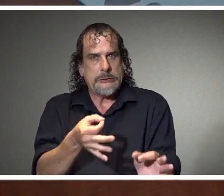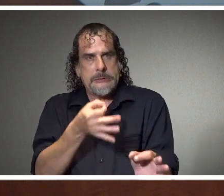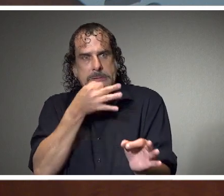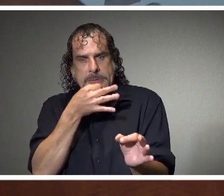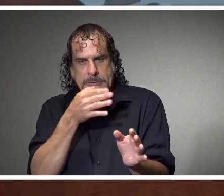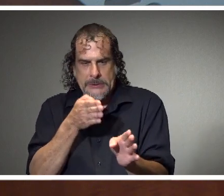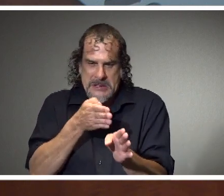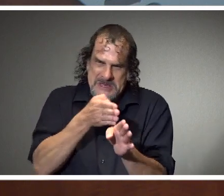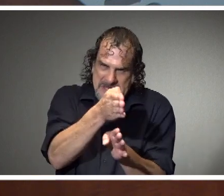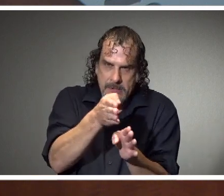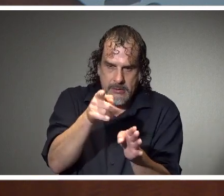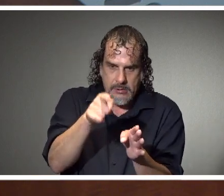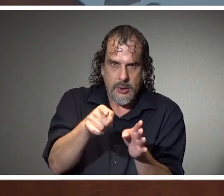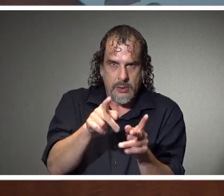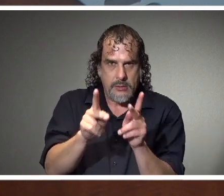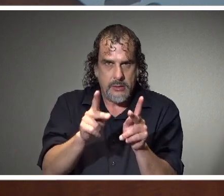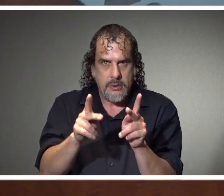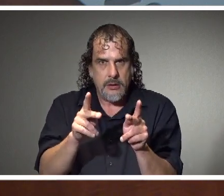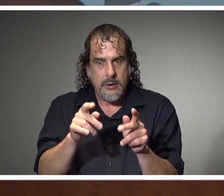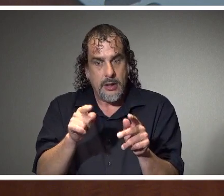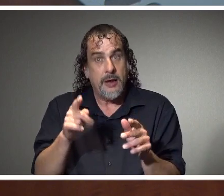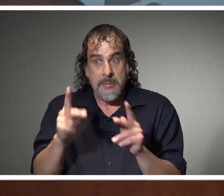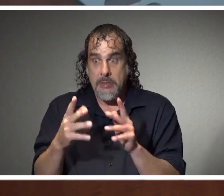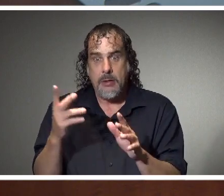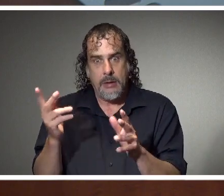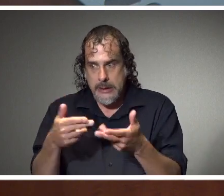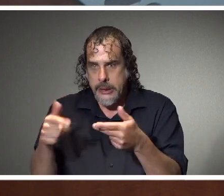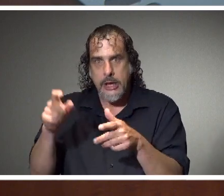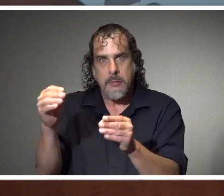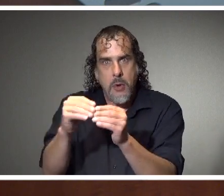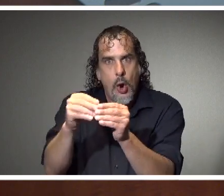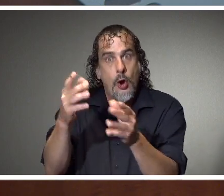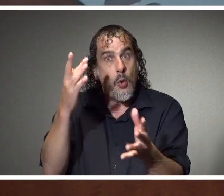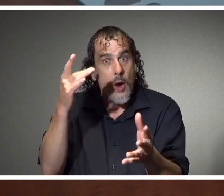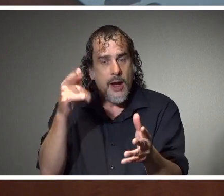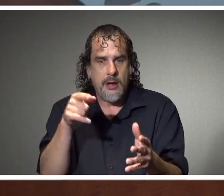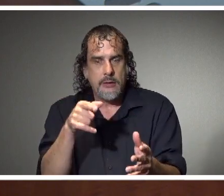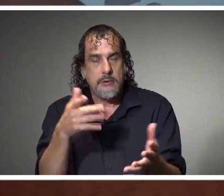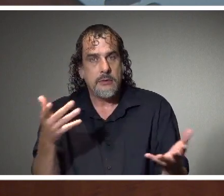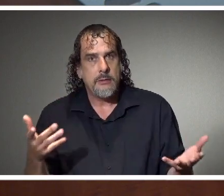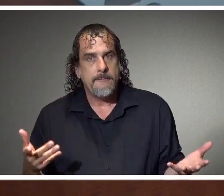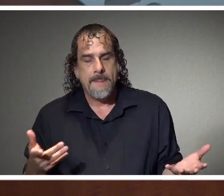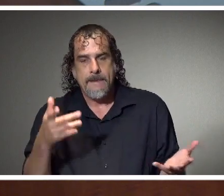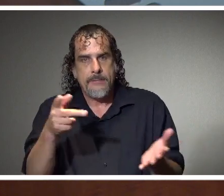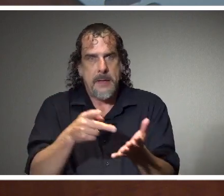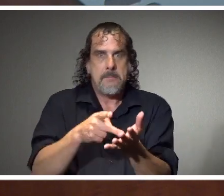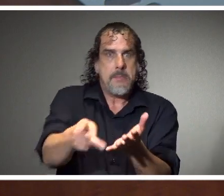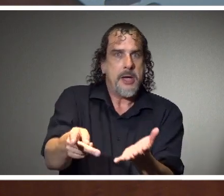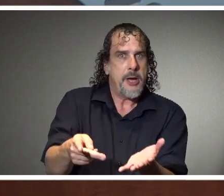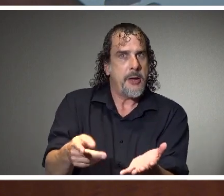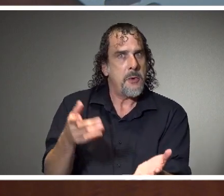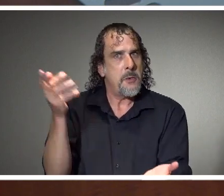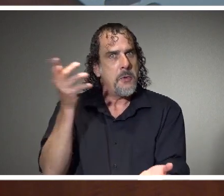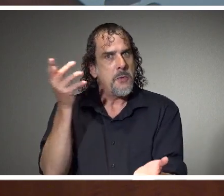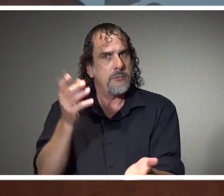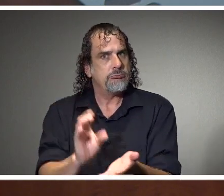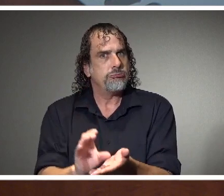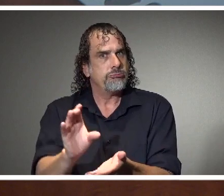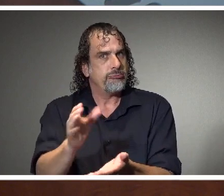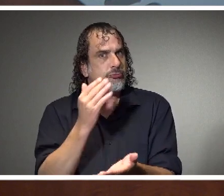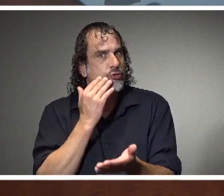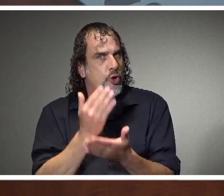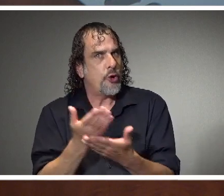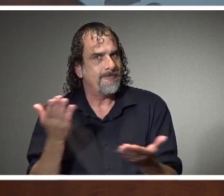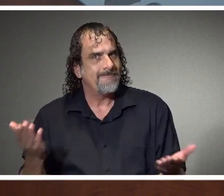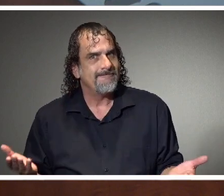skill-based occupations that are in high demand, and because they're in high demand, they pay people, they provide really good pay